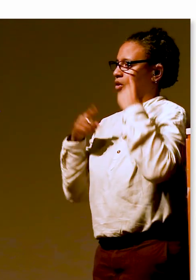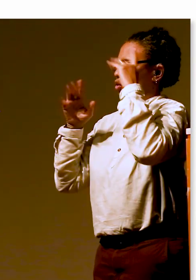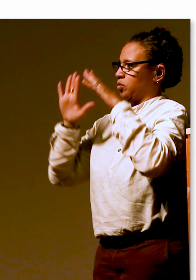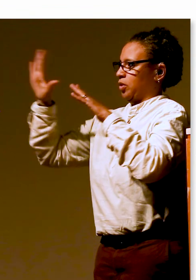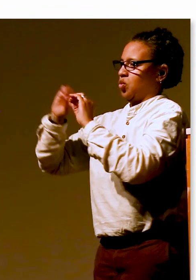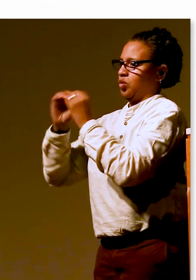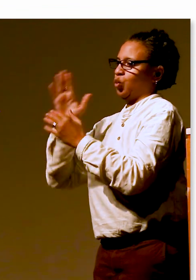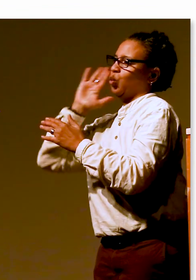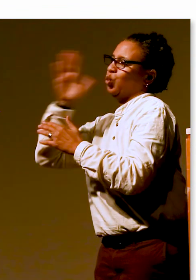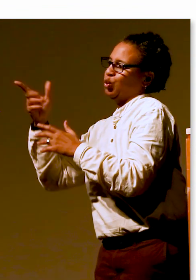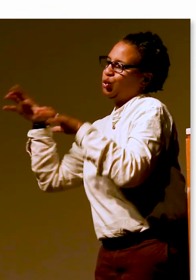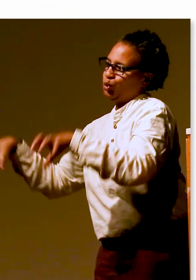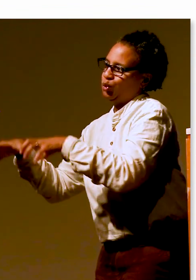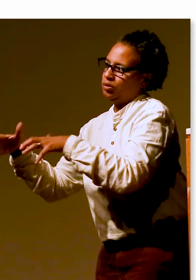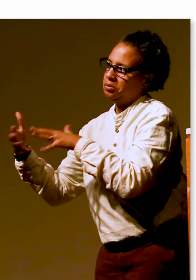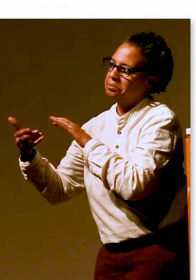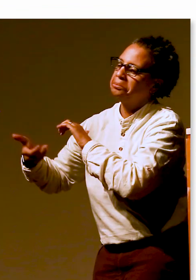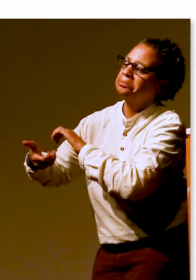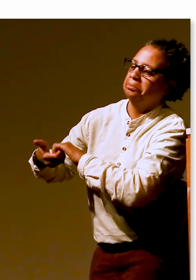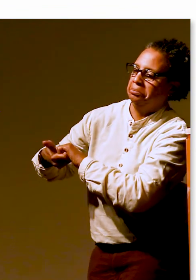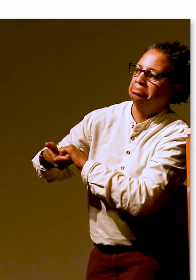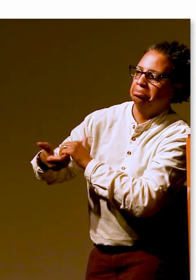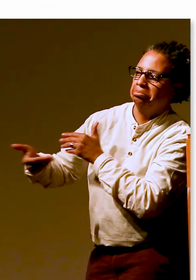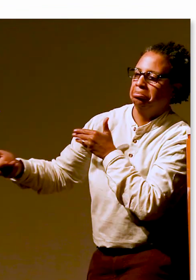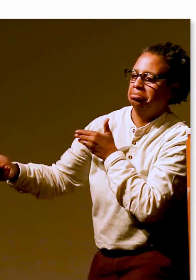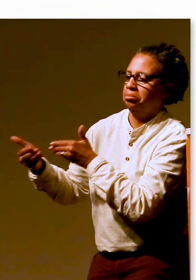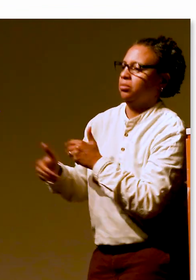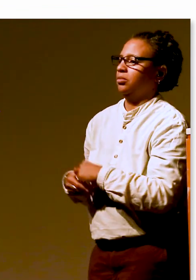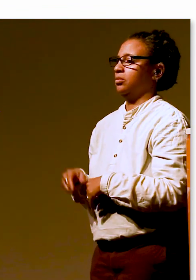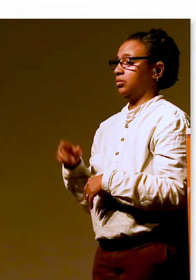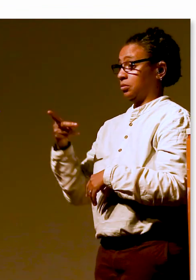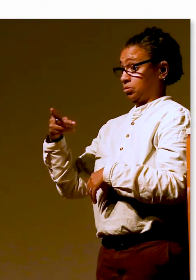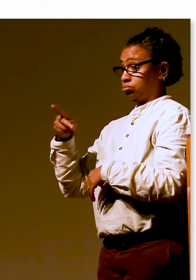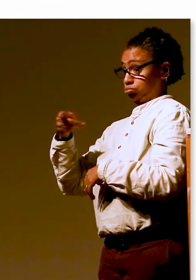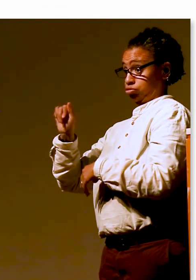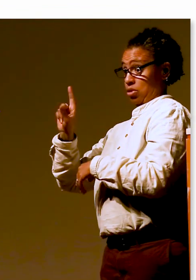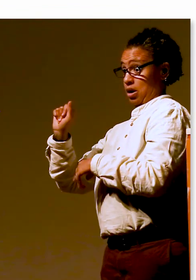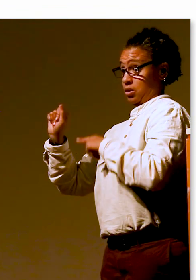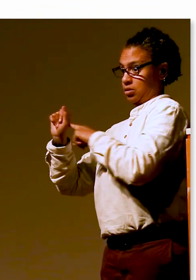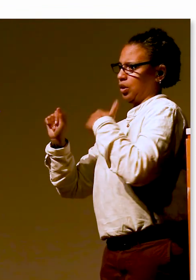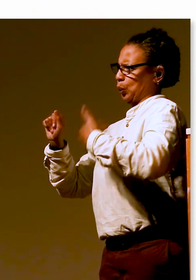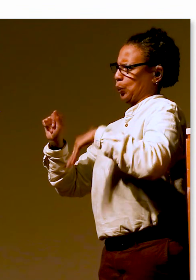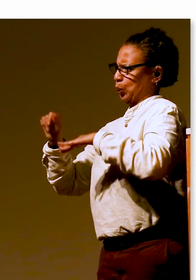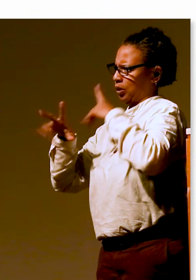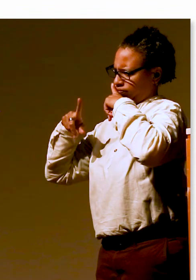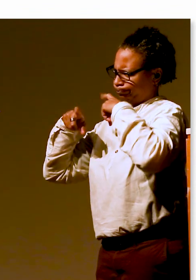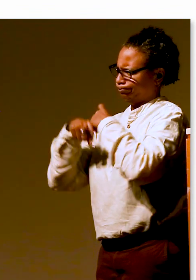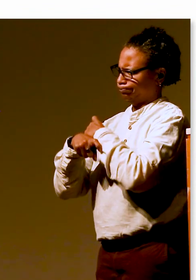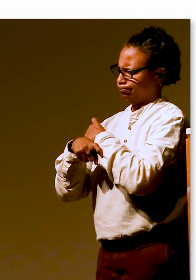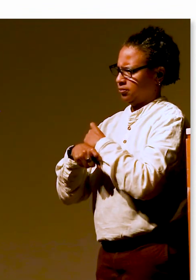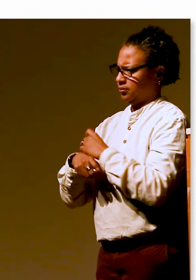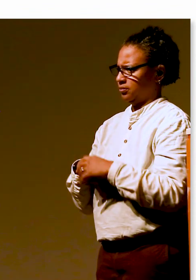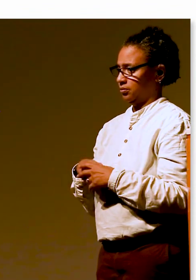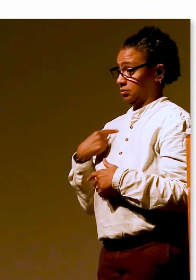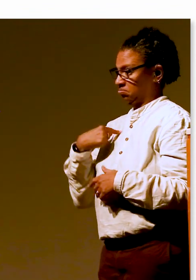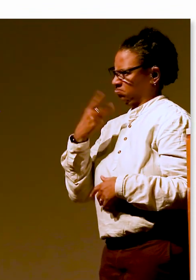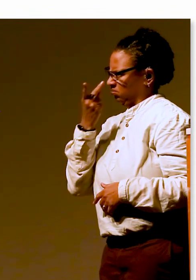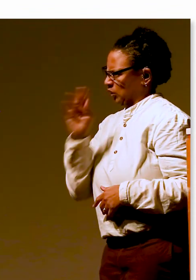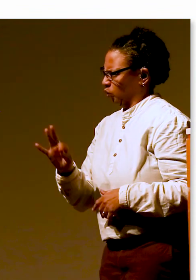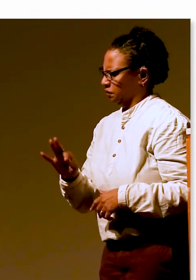field that is a little bit different than others. But that aside, when I'm thinking about doing takeovers, or when I'm thinking about partnering with